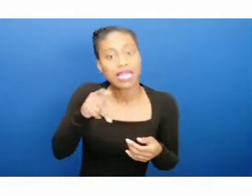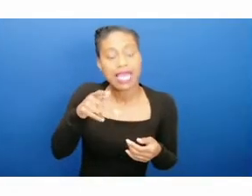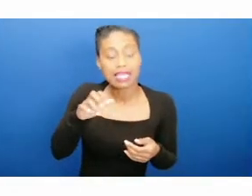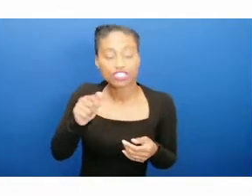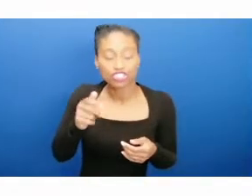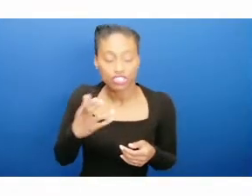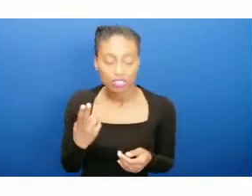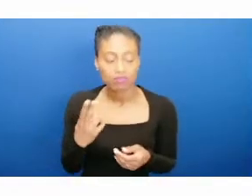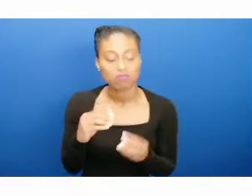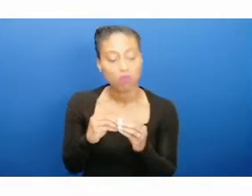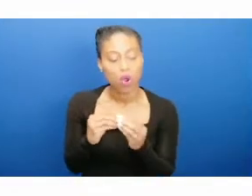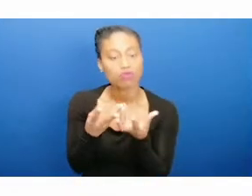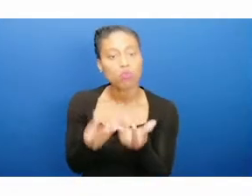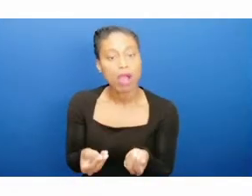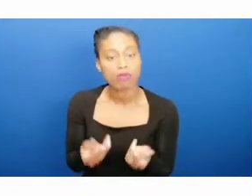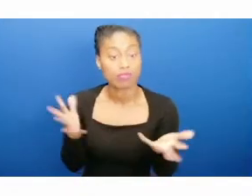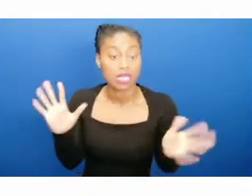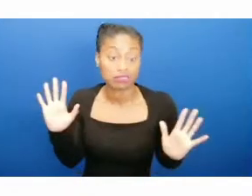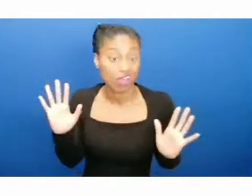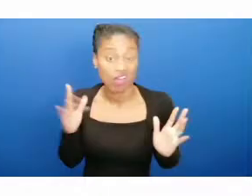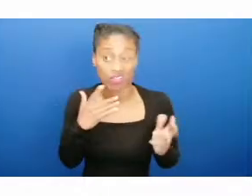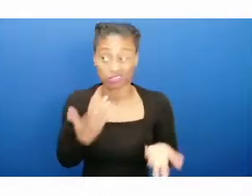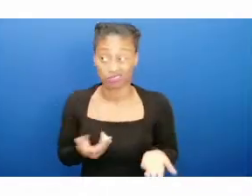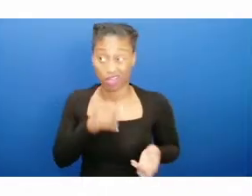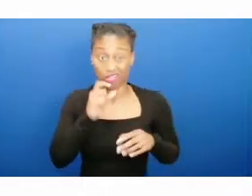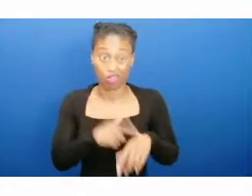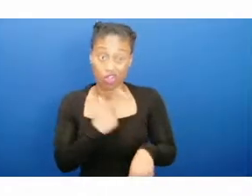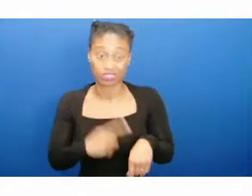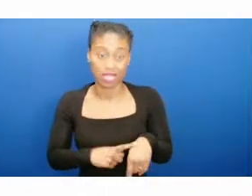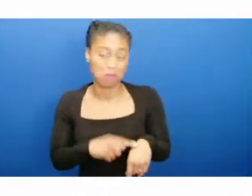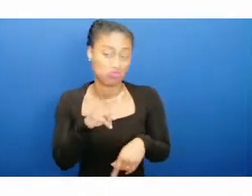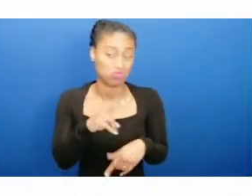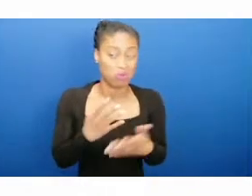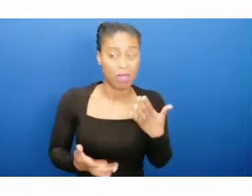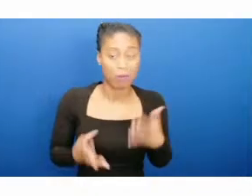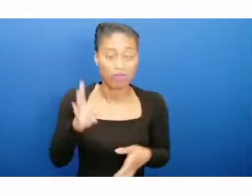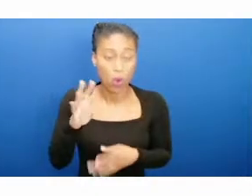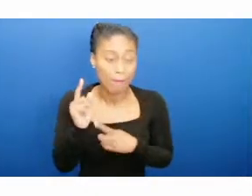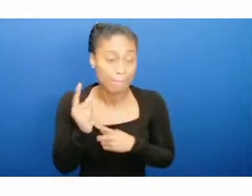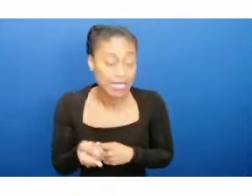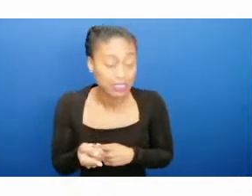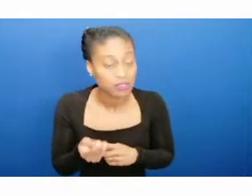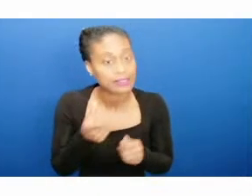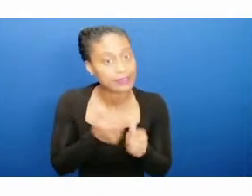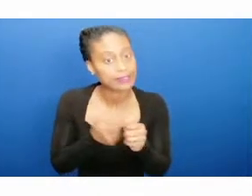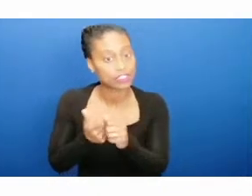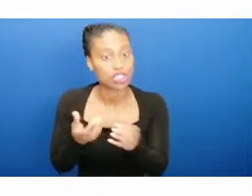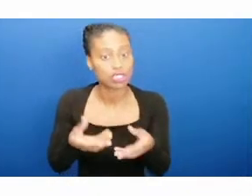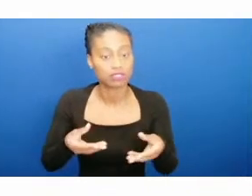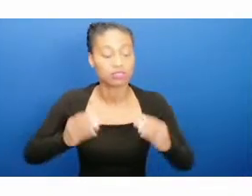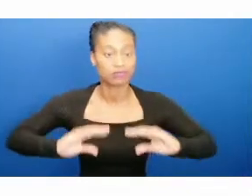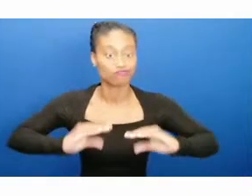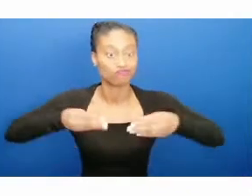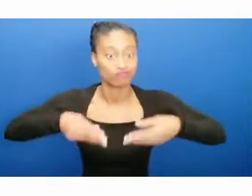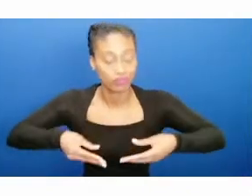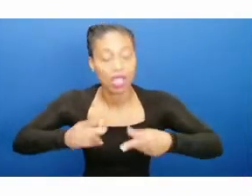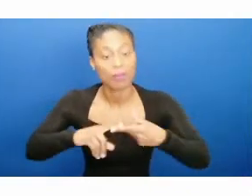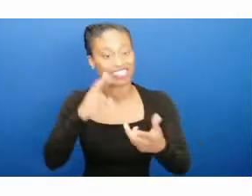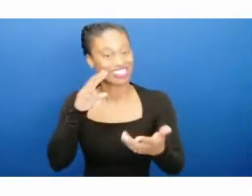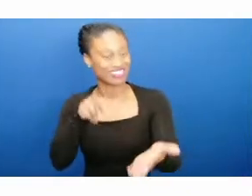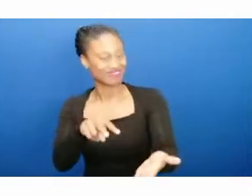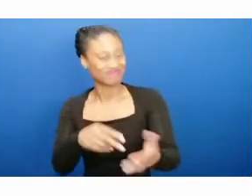really just cooking this for about 2 to 4 minutes on each side. But I want to show you what they're looking like so